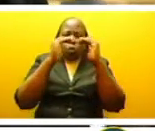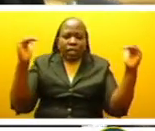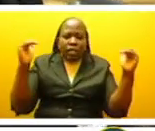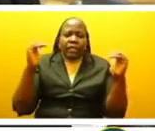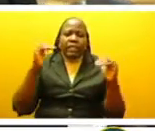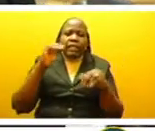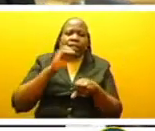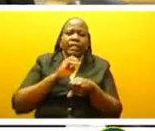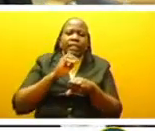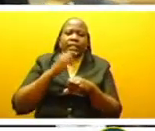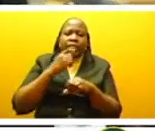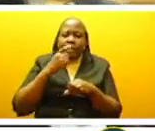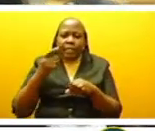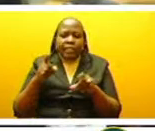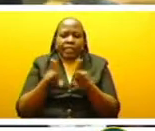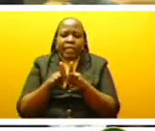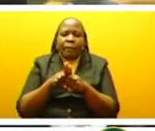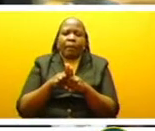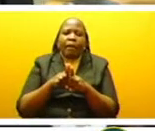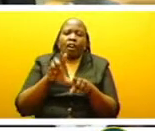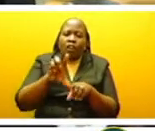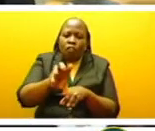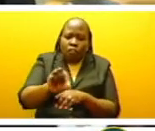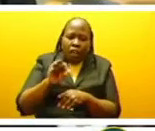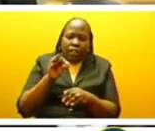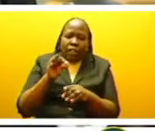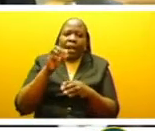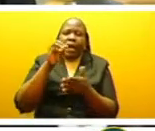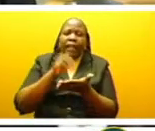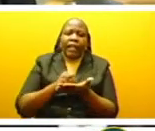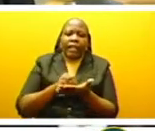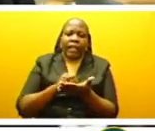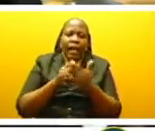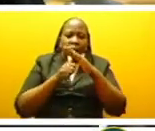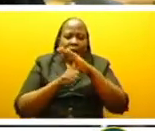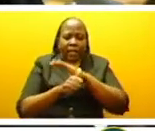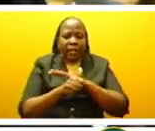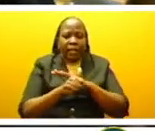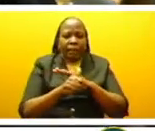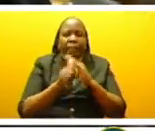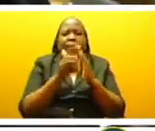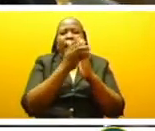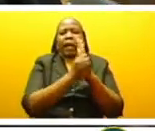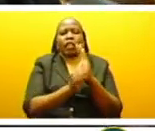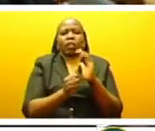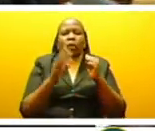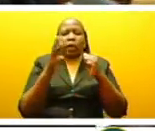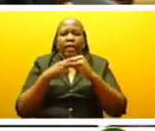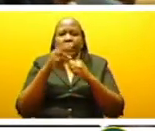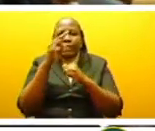again under Article 81, or rather 86, 2,